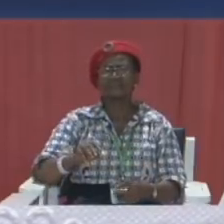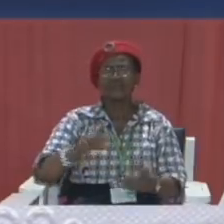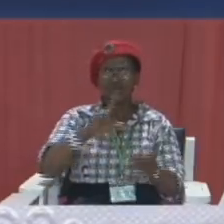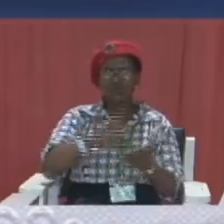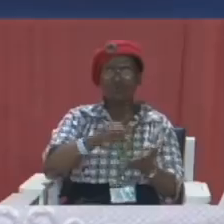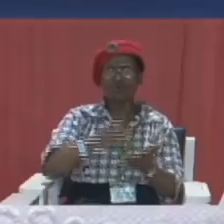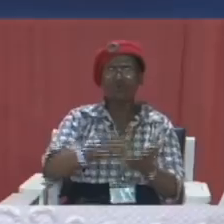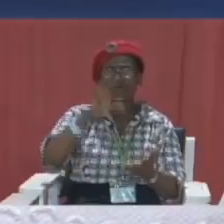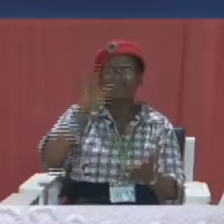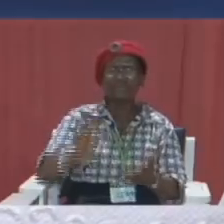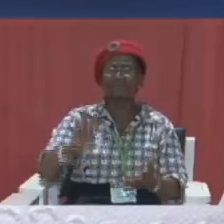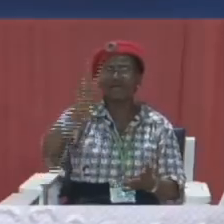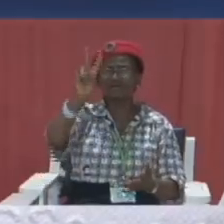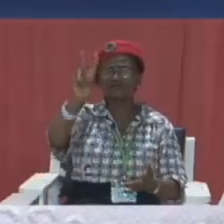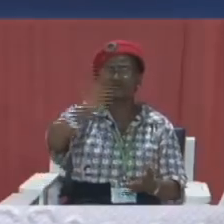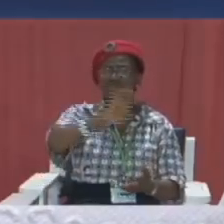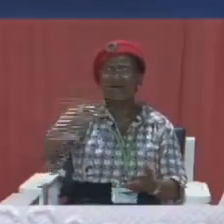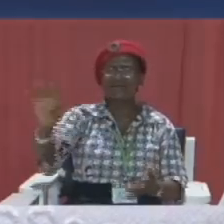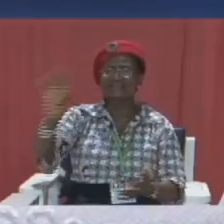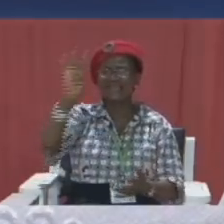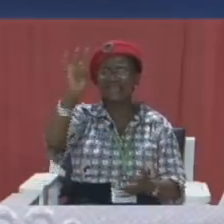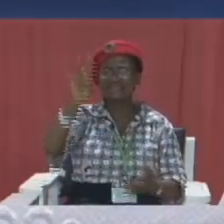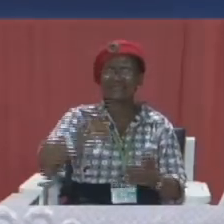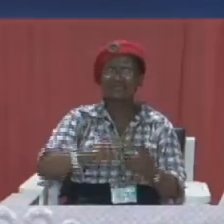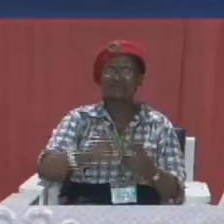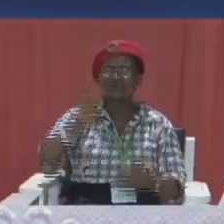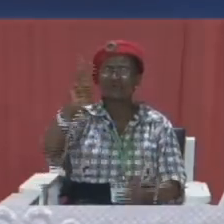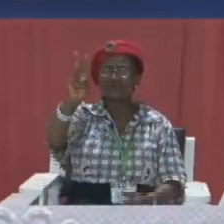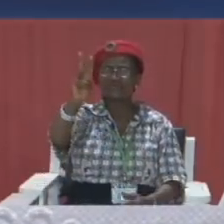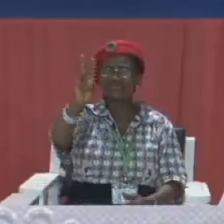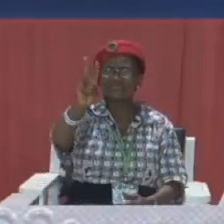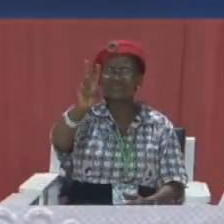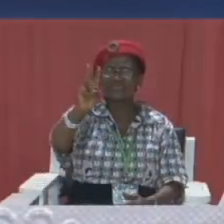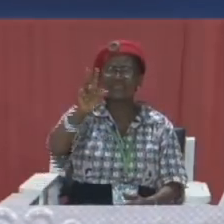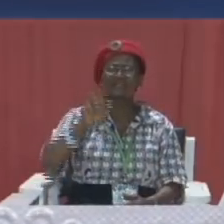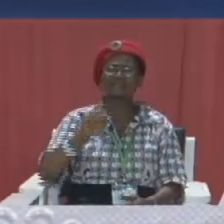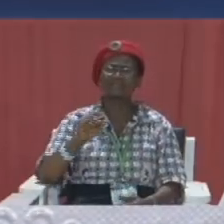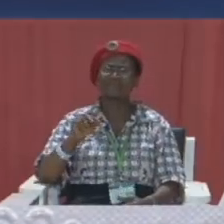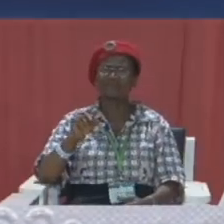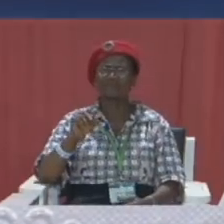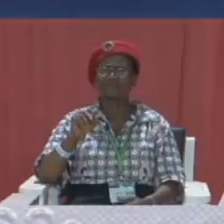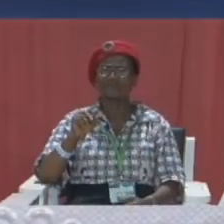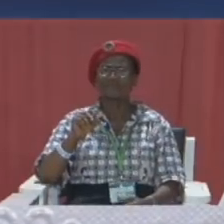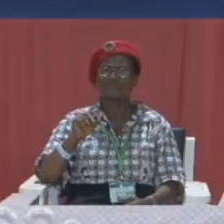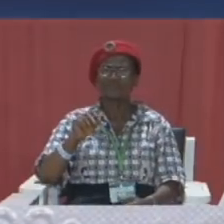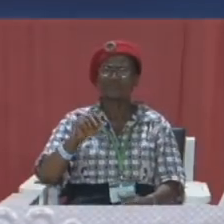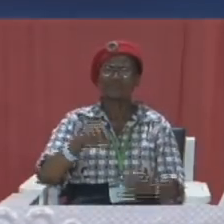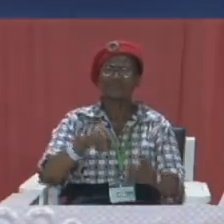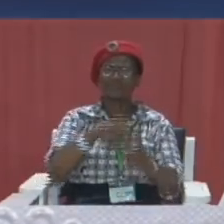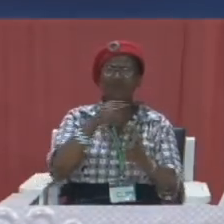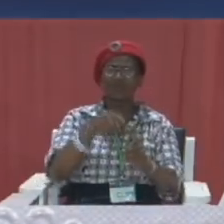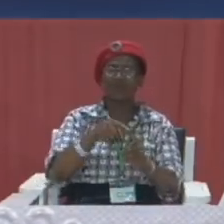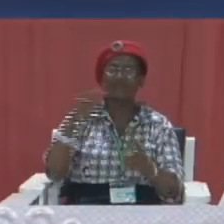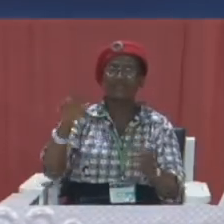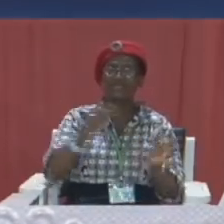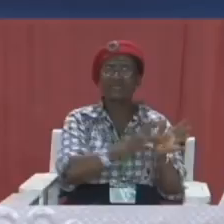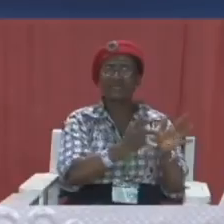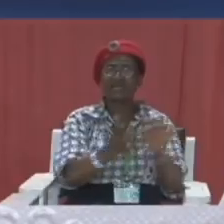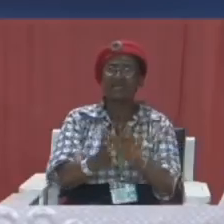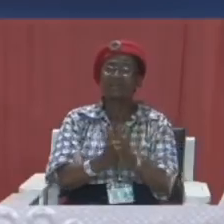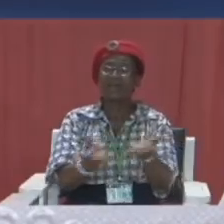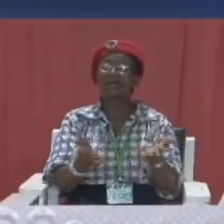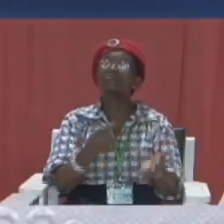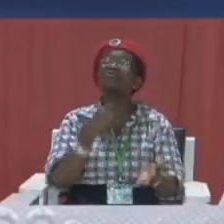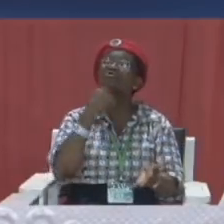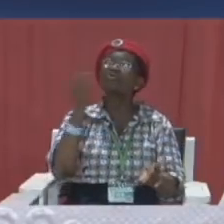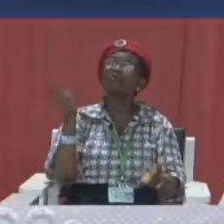8 to 16, And the Bible was telling us the story of the birth of